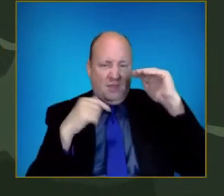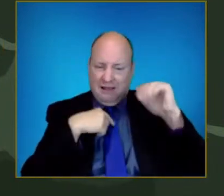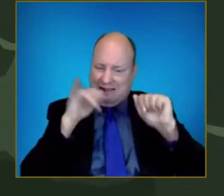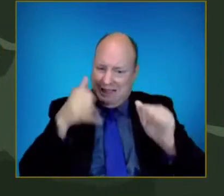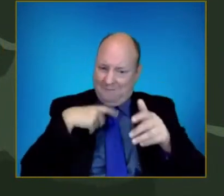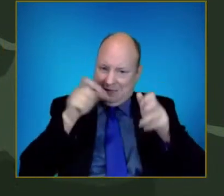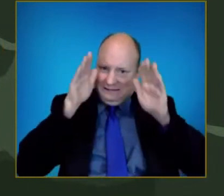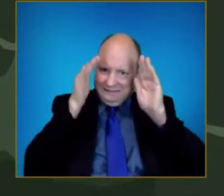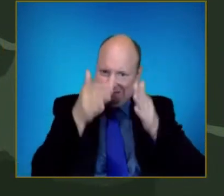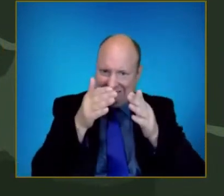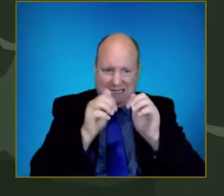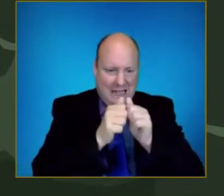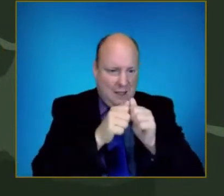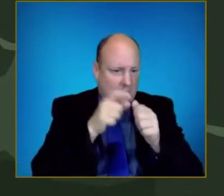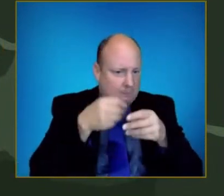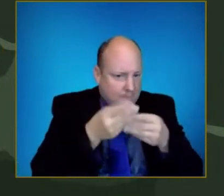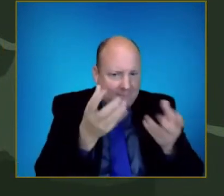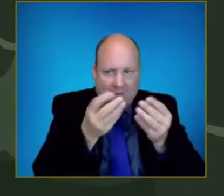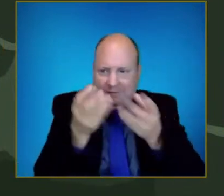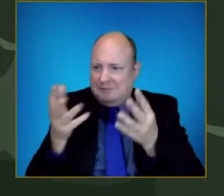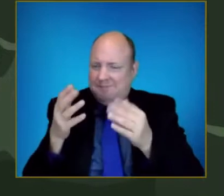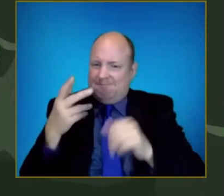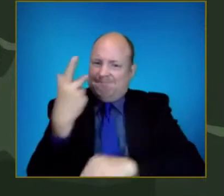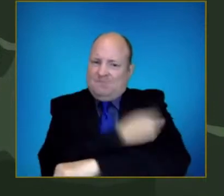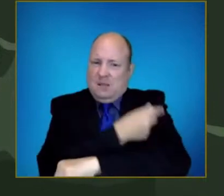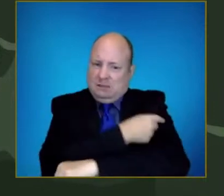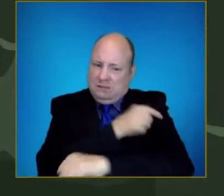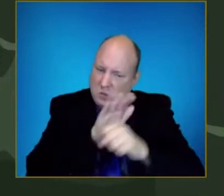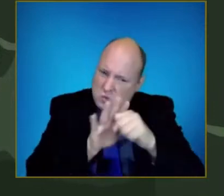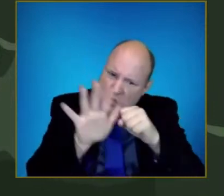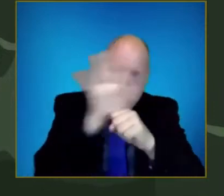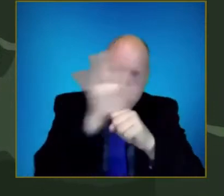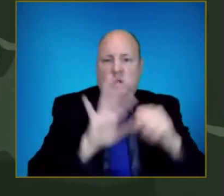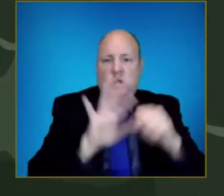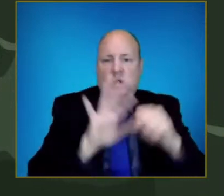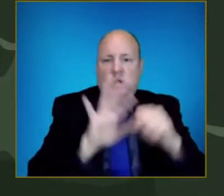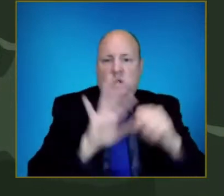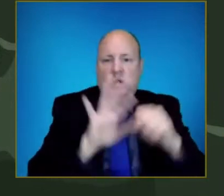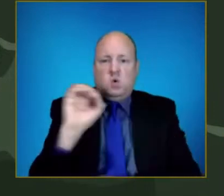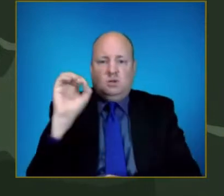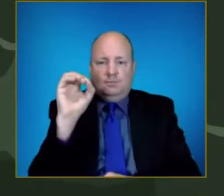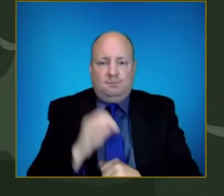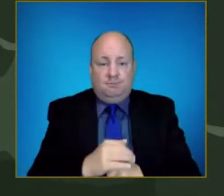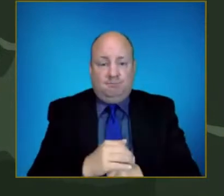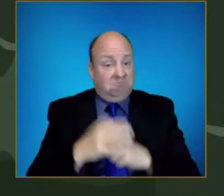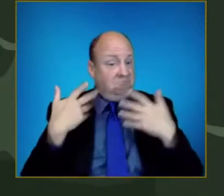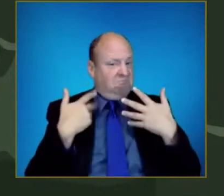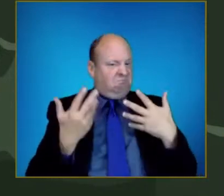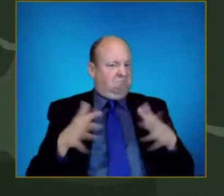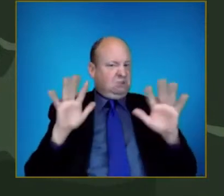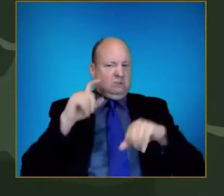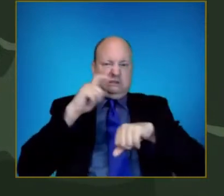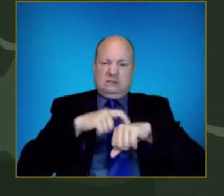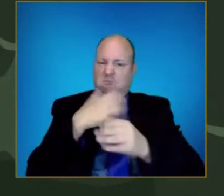Thanks, Amelia. That's all the time we have for questions today. Thank you, everyone. Thank you all.